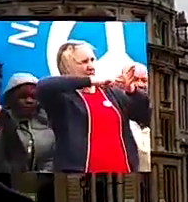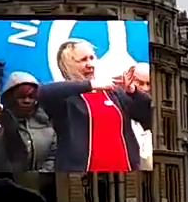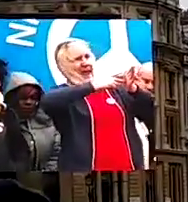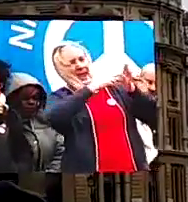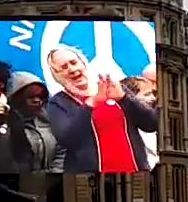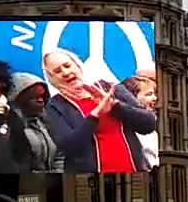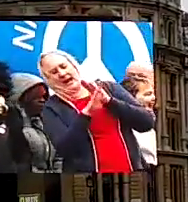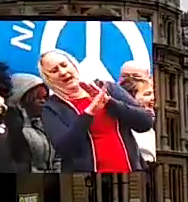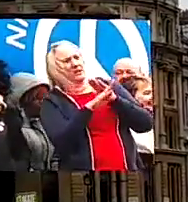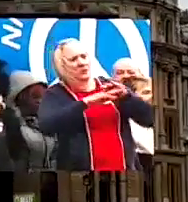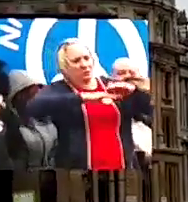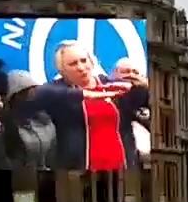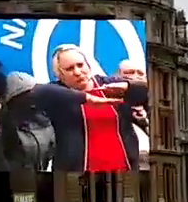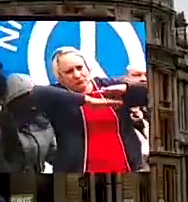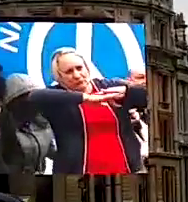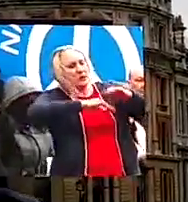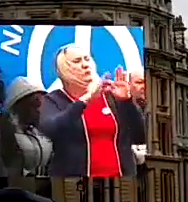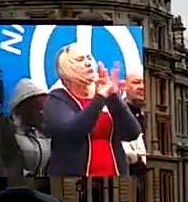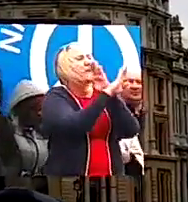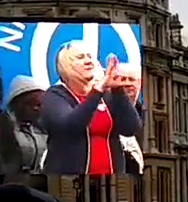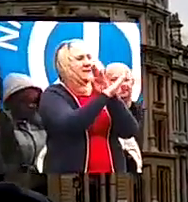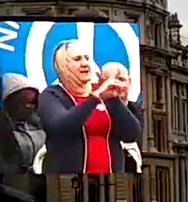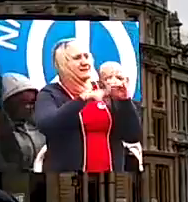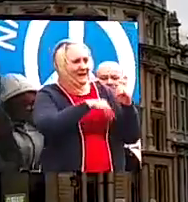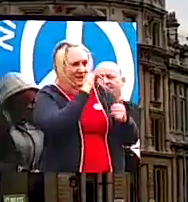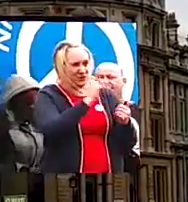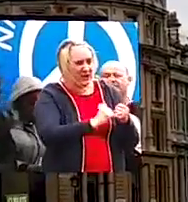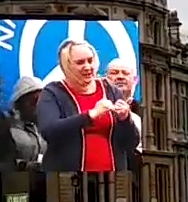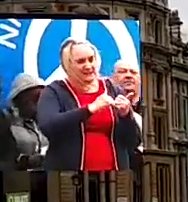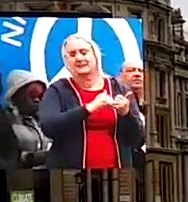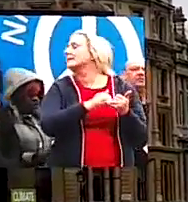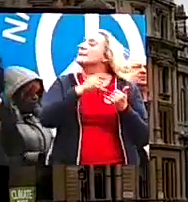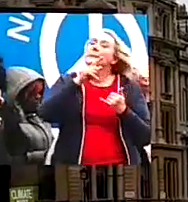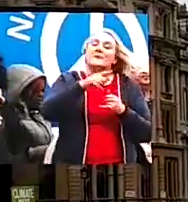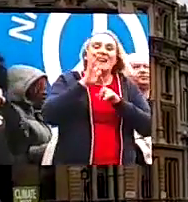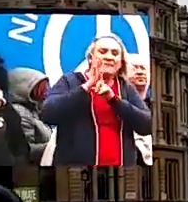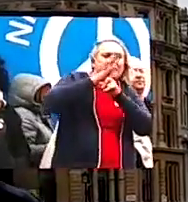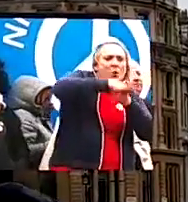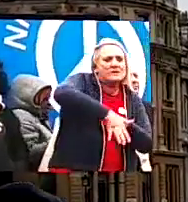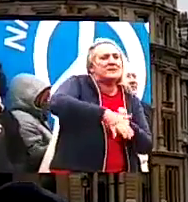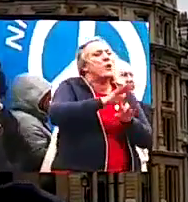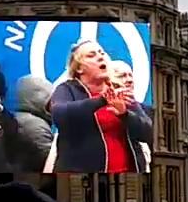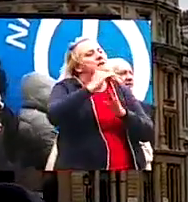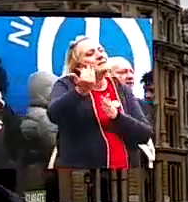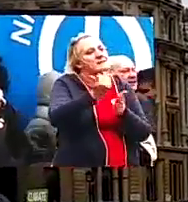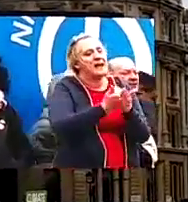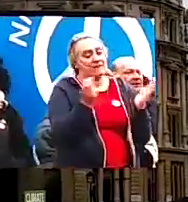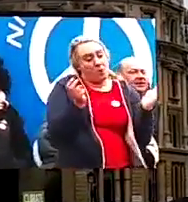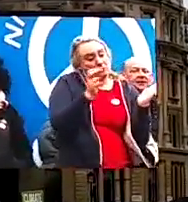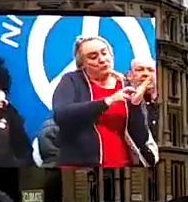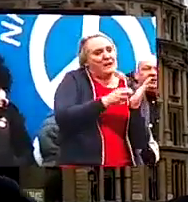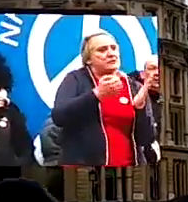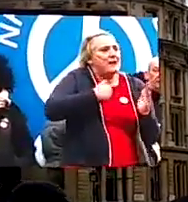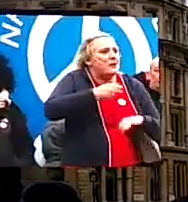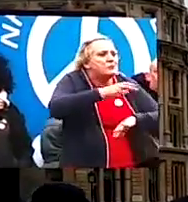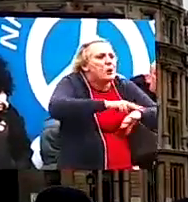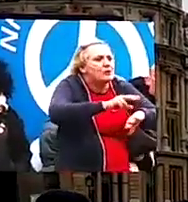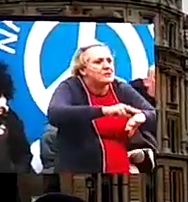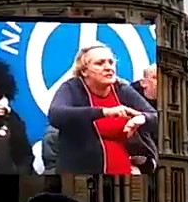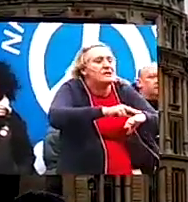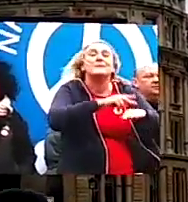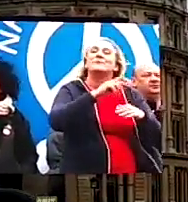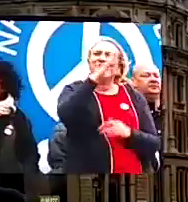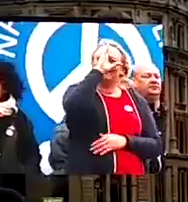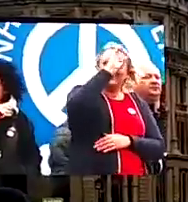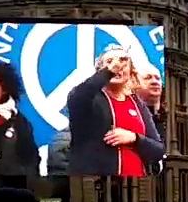He's imposing unsafe and unfair contracts on our doctors. He's risking people's lives. Jeremy Hunt, you